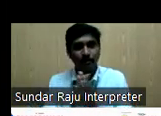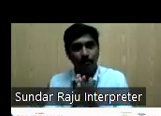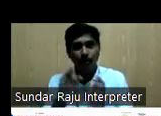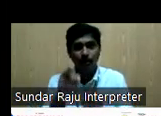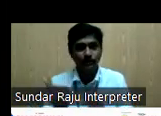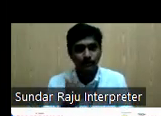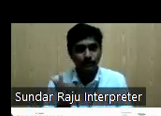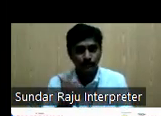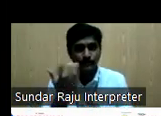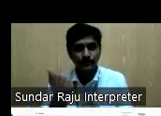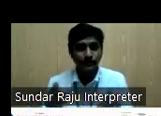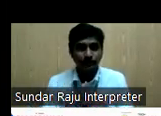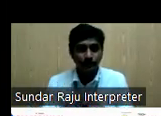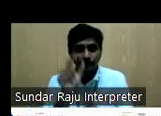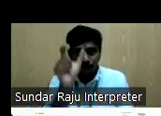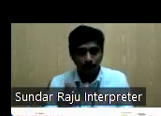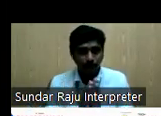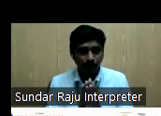Together, we are shaping the future where